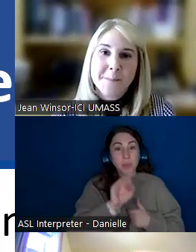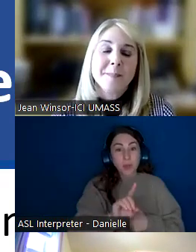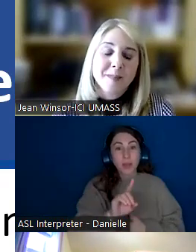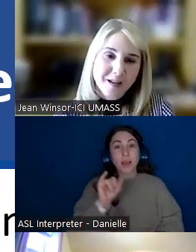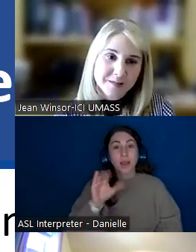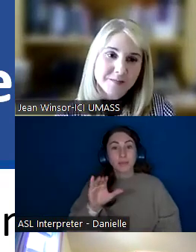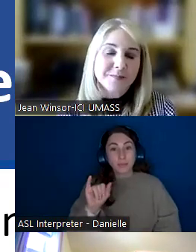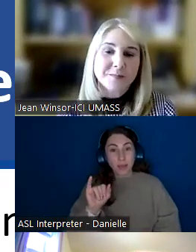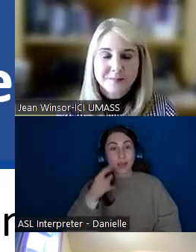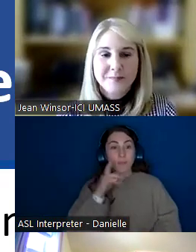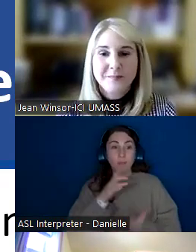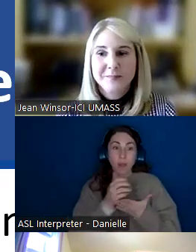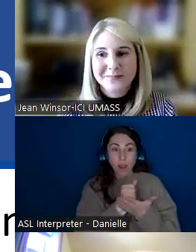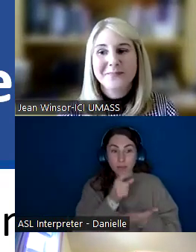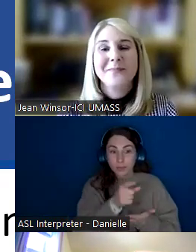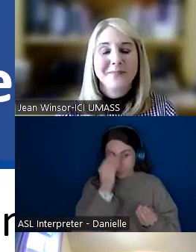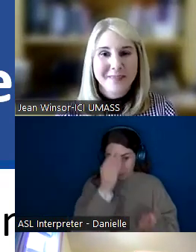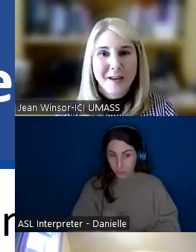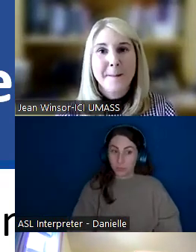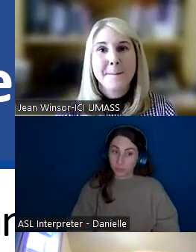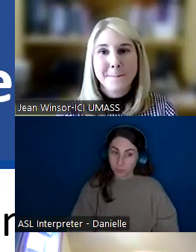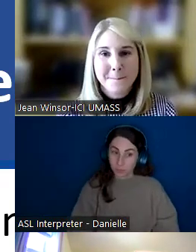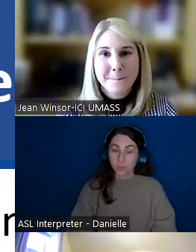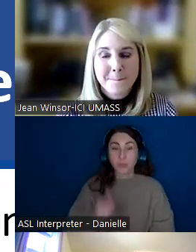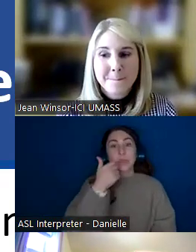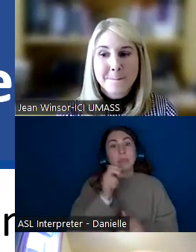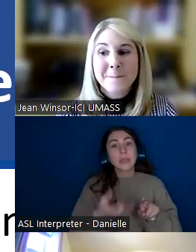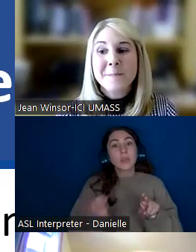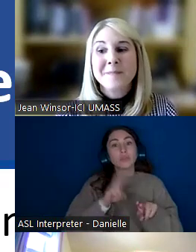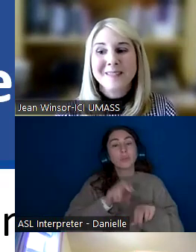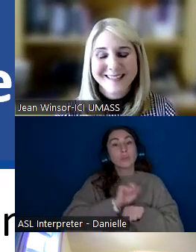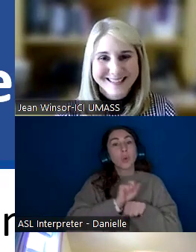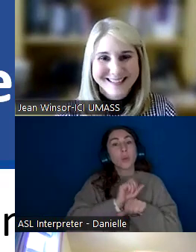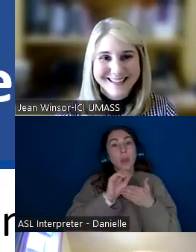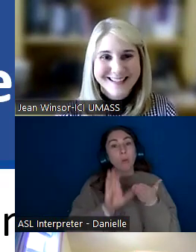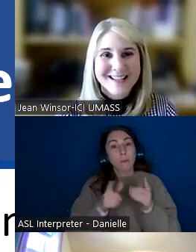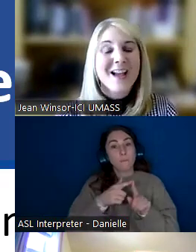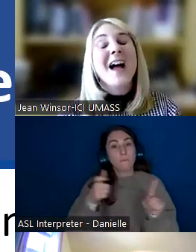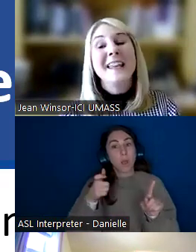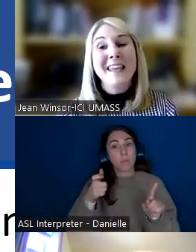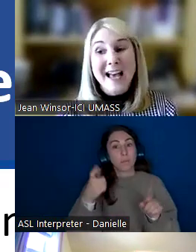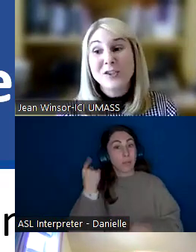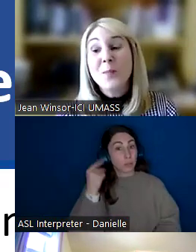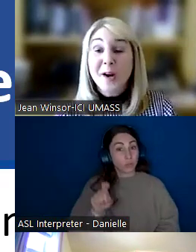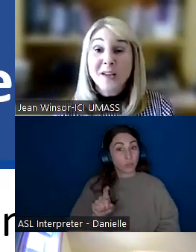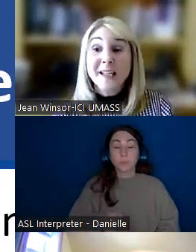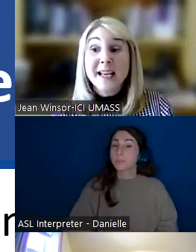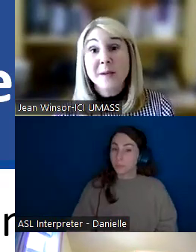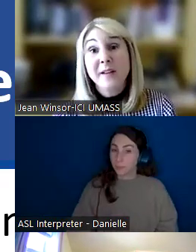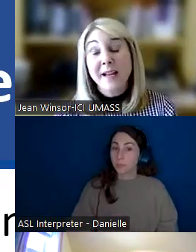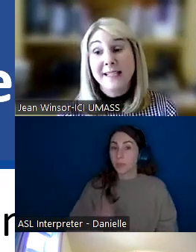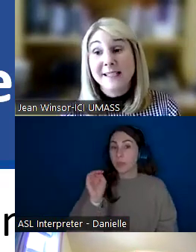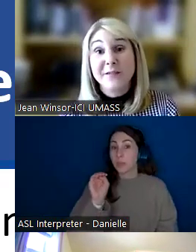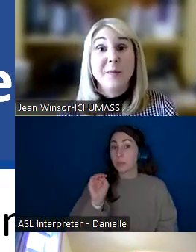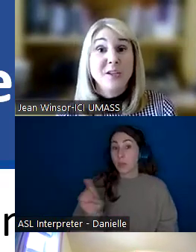for collecting this information. Was there an increase in employment outcomes from the previous year? Yeah, so Maryland has